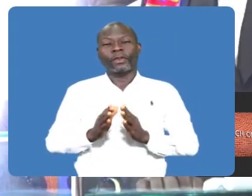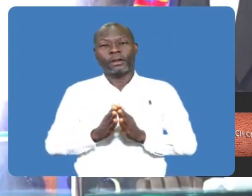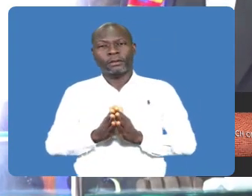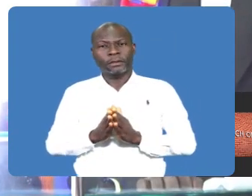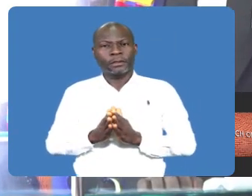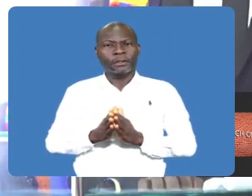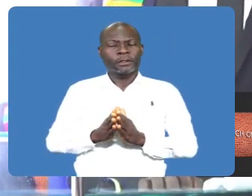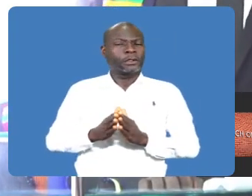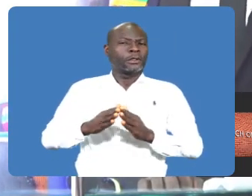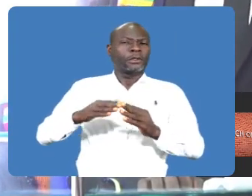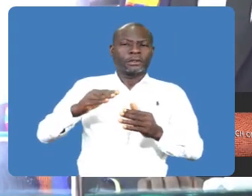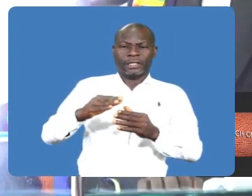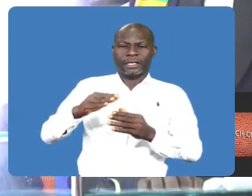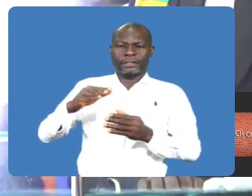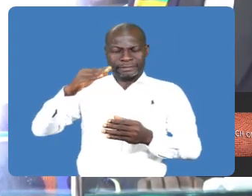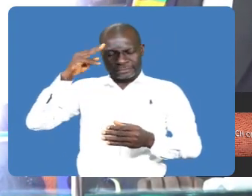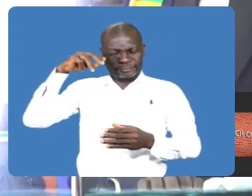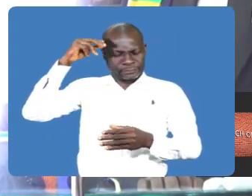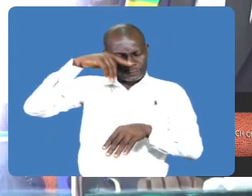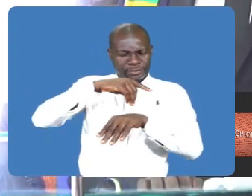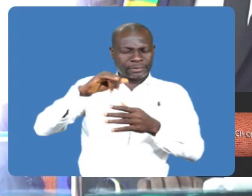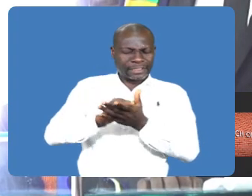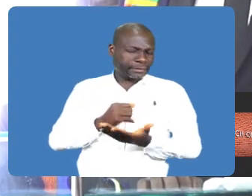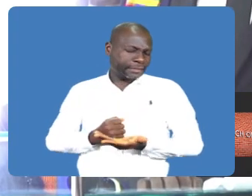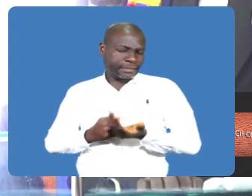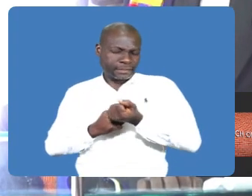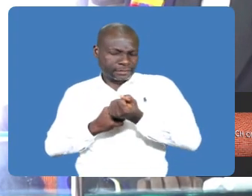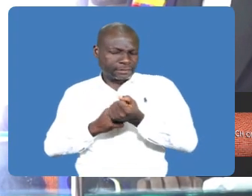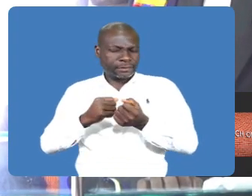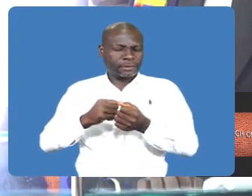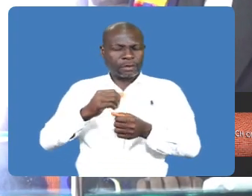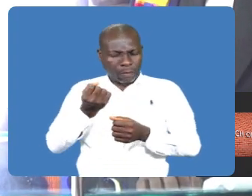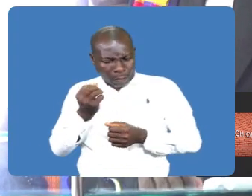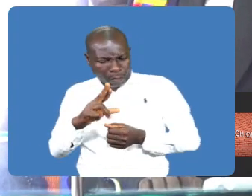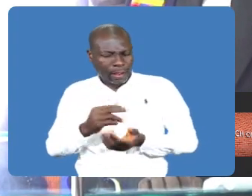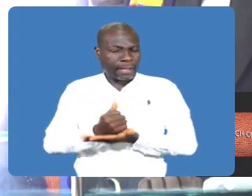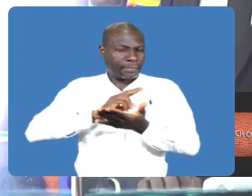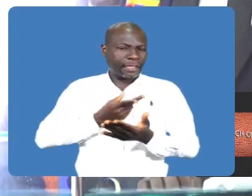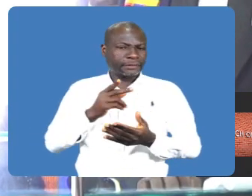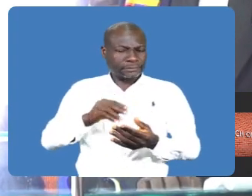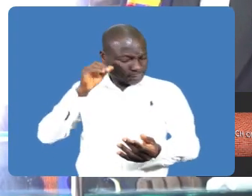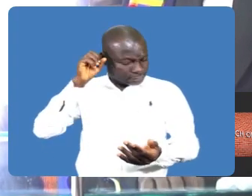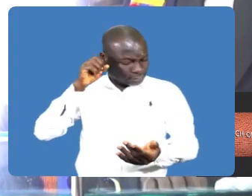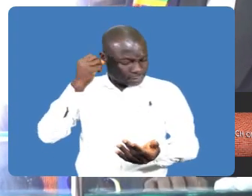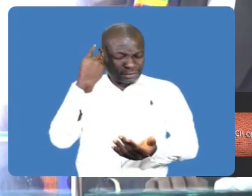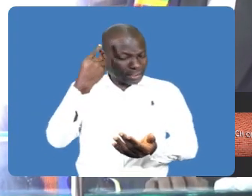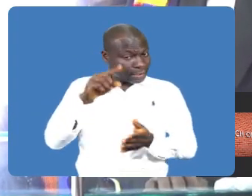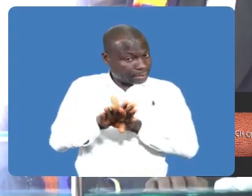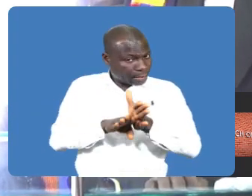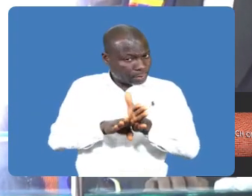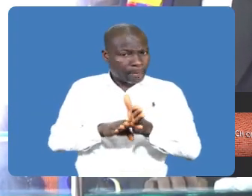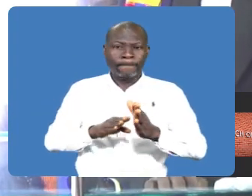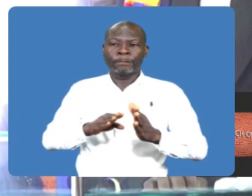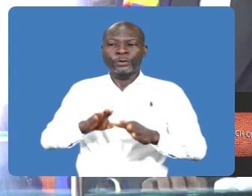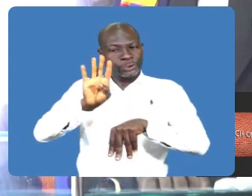NT Greek helps us to give us the basic Greek knowledge that will help us to understand our scriptures.